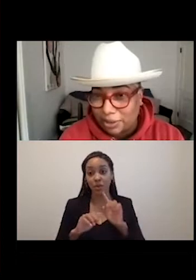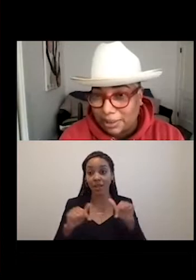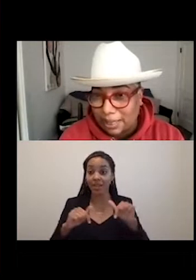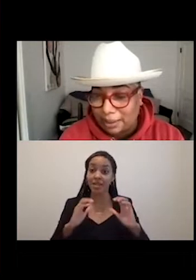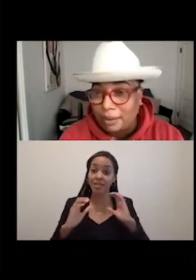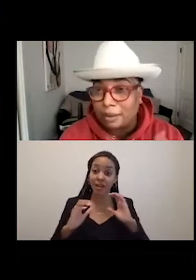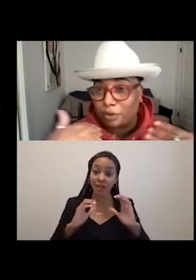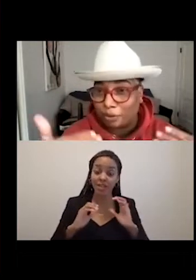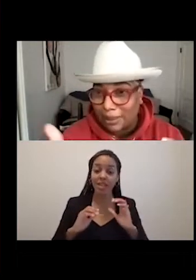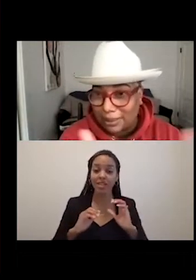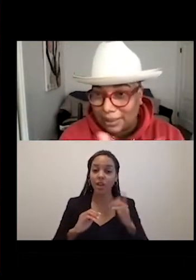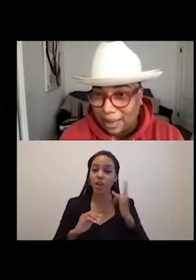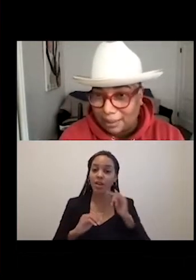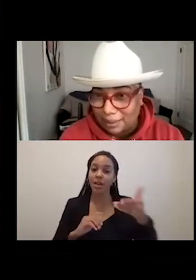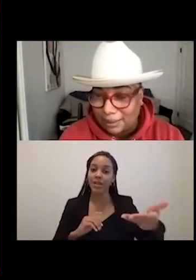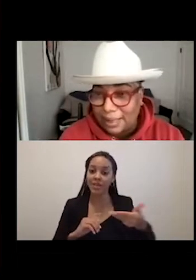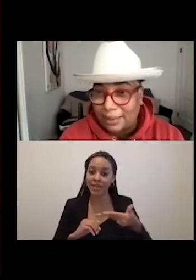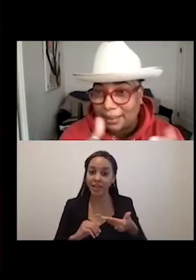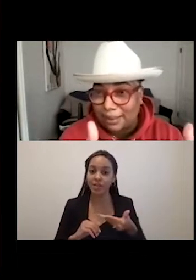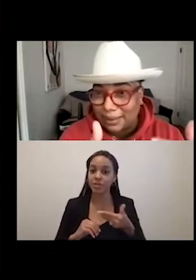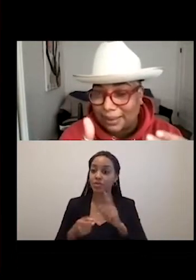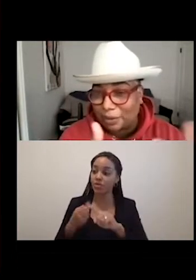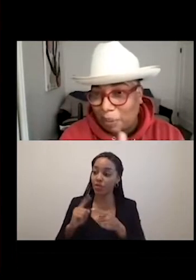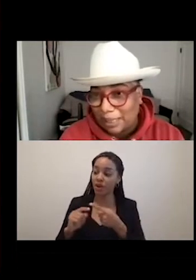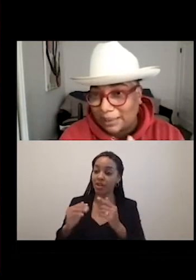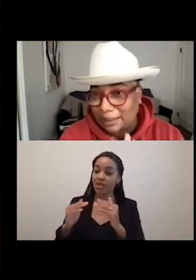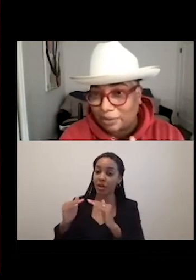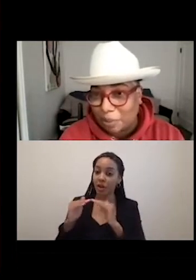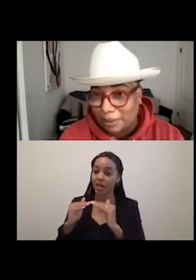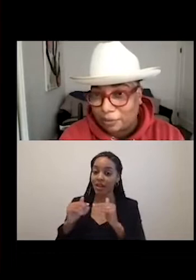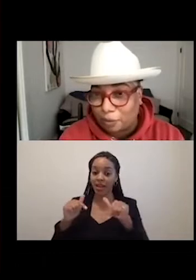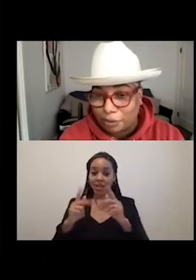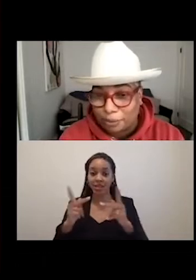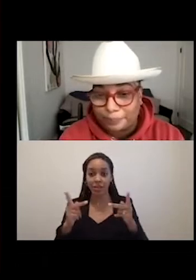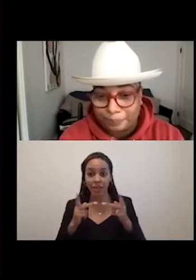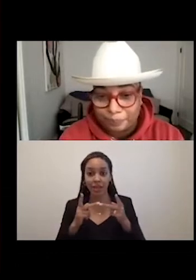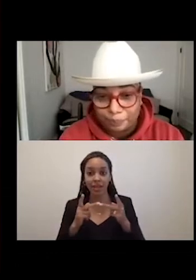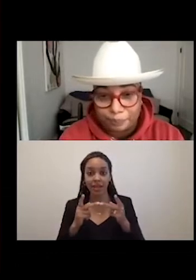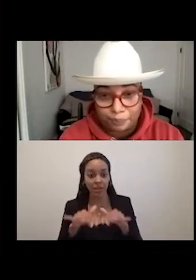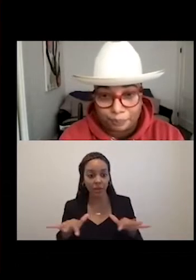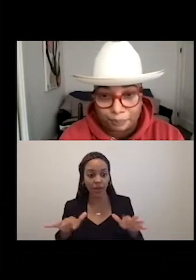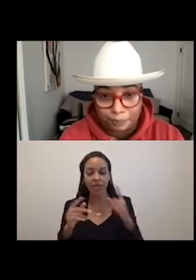conversation to say to friends and colleagues that this is a place and space for you.